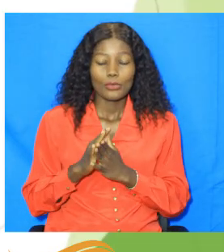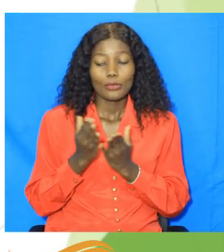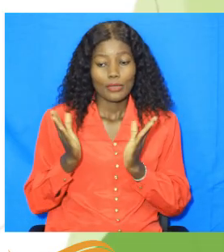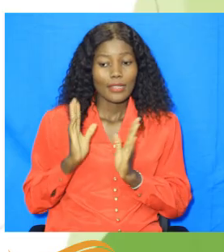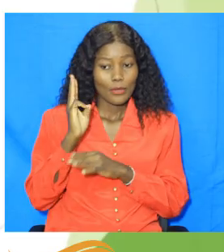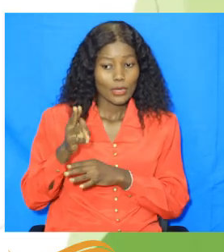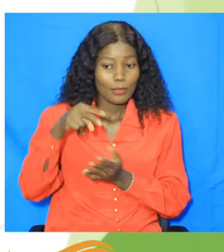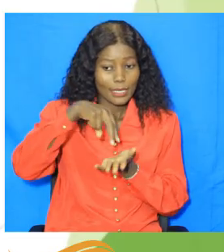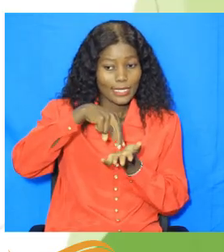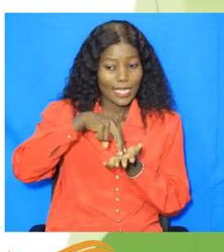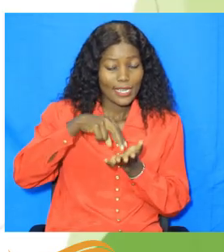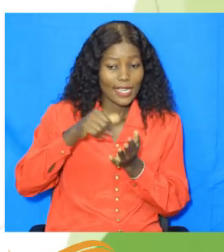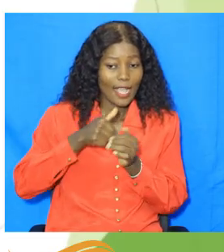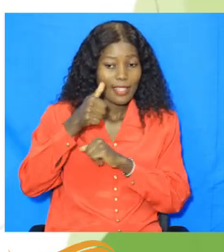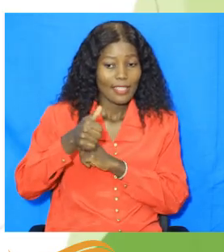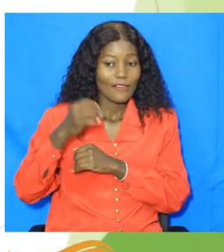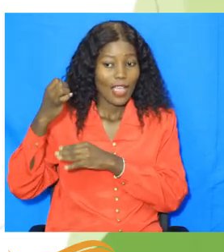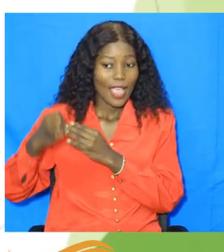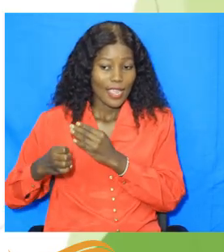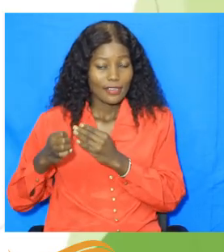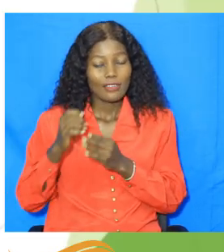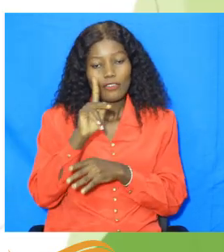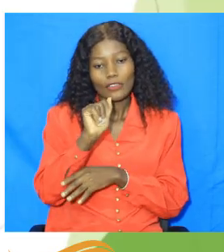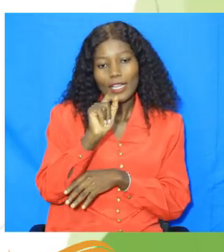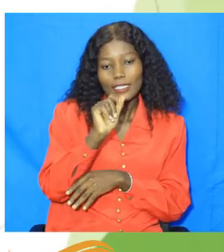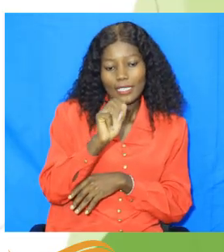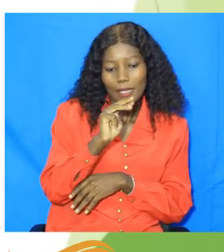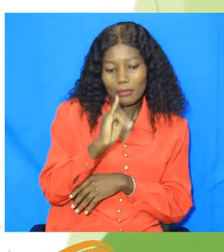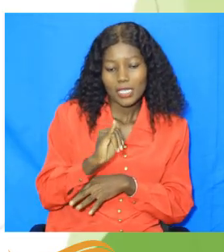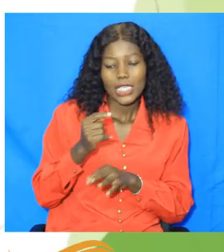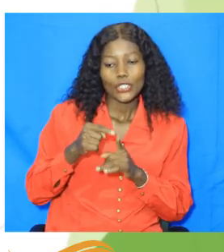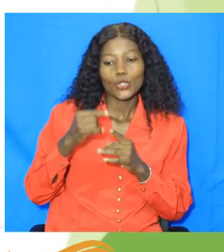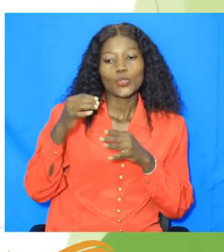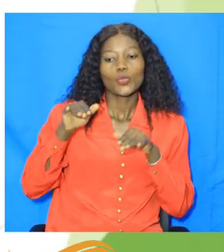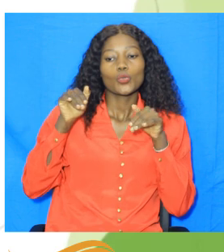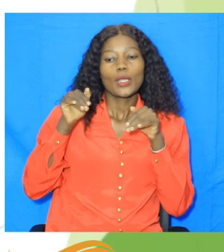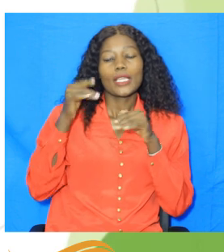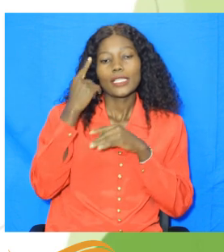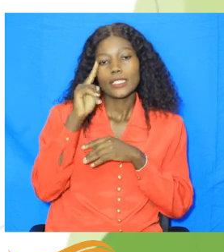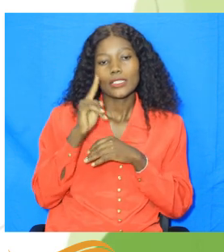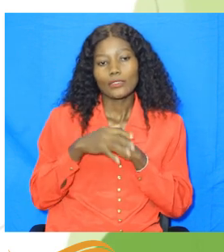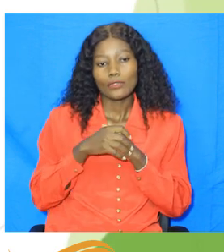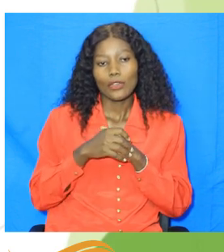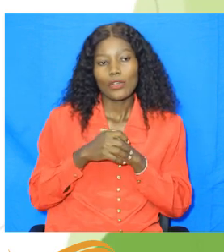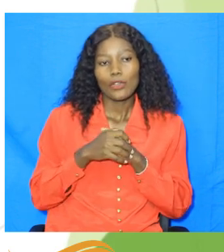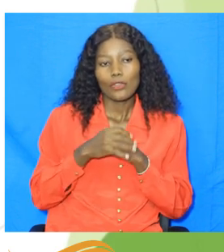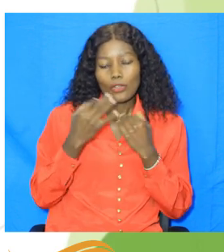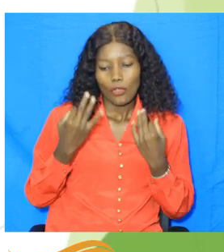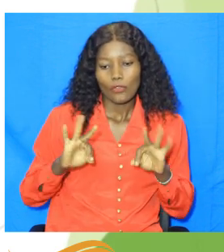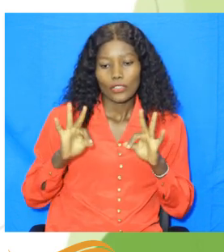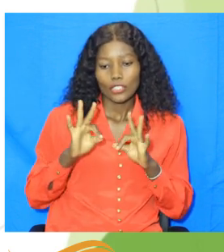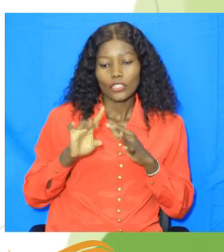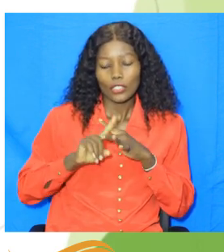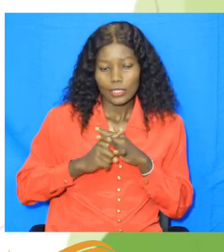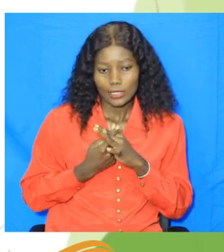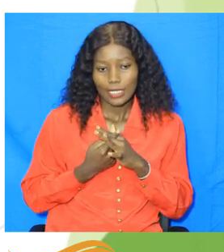the further end of the tatami there to wait for the formal salutation